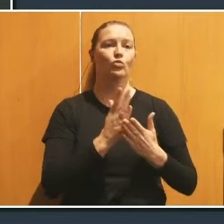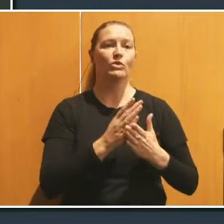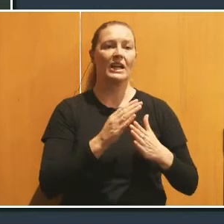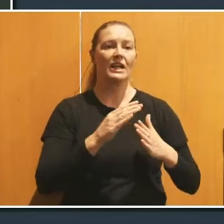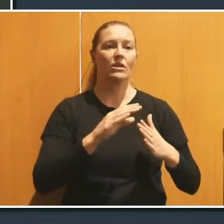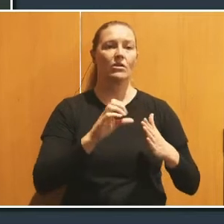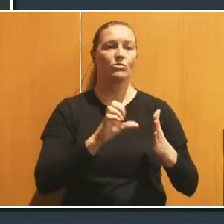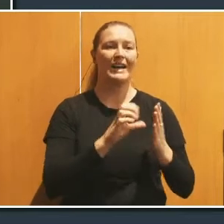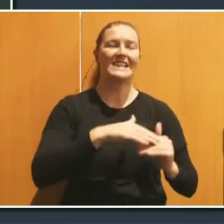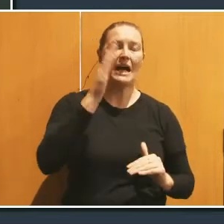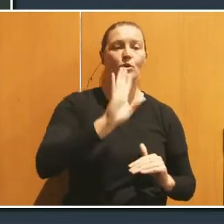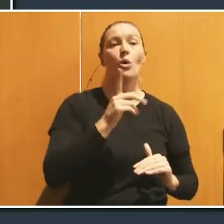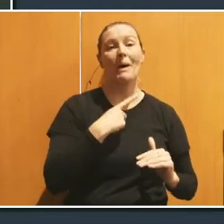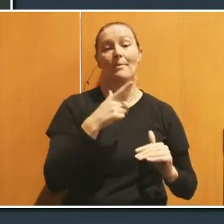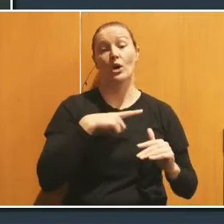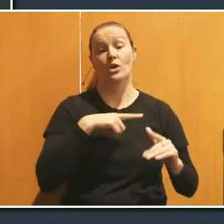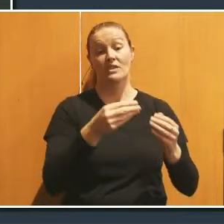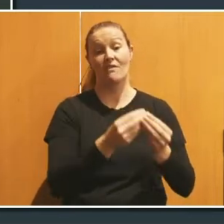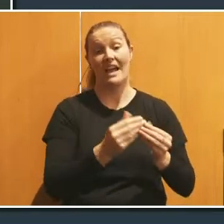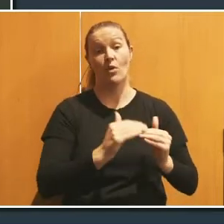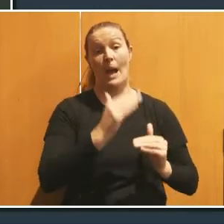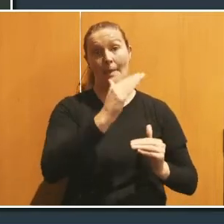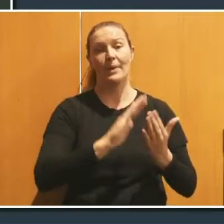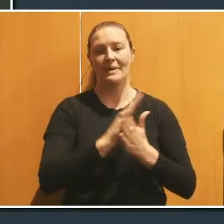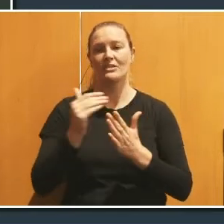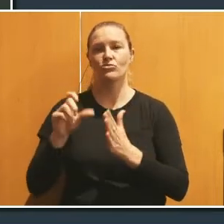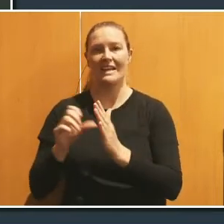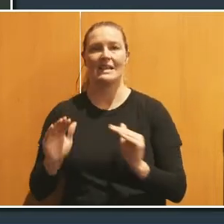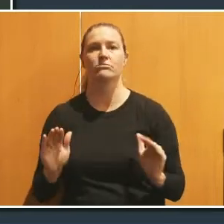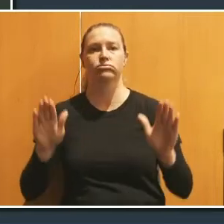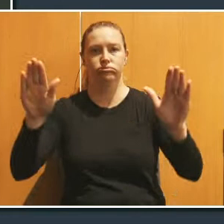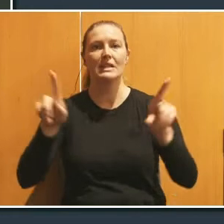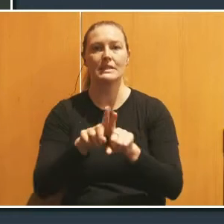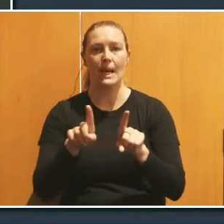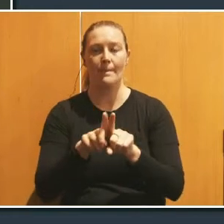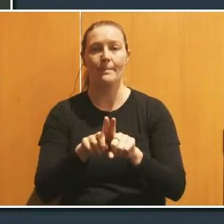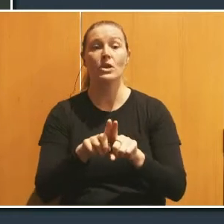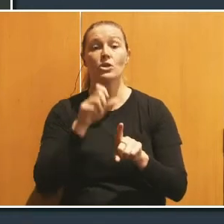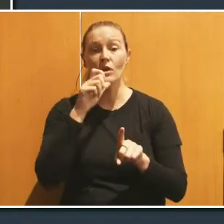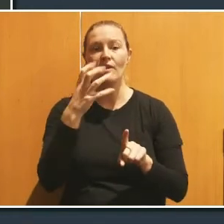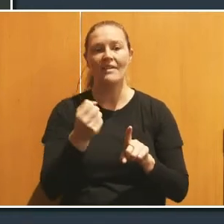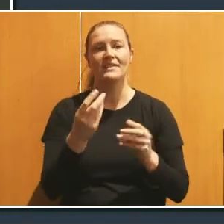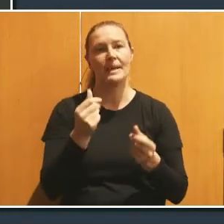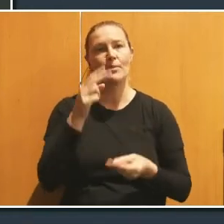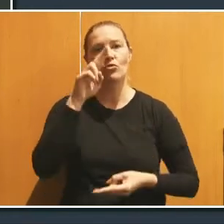have gone up so much, now our rates have gone up so much. So some sort of remission scheme